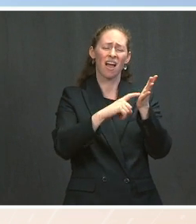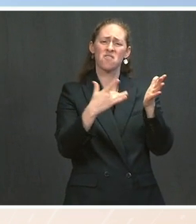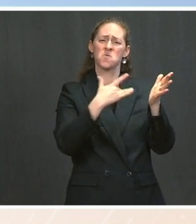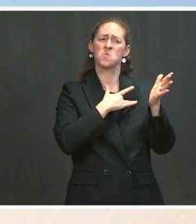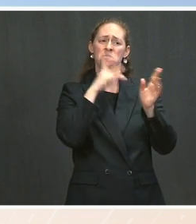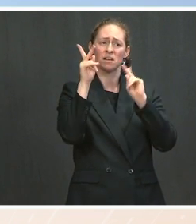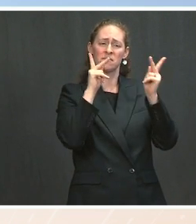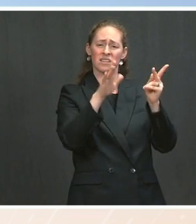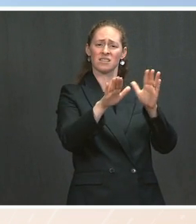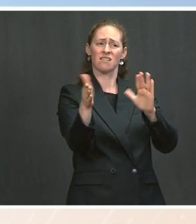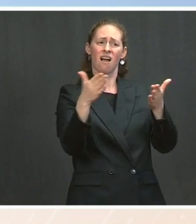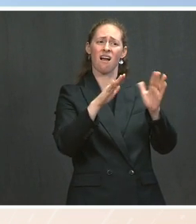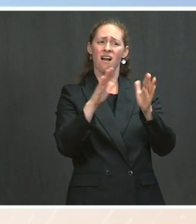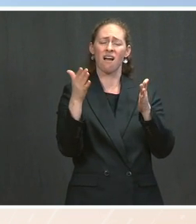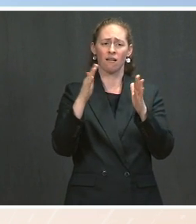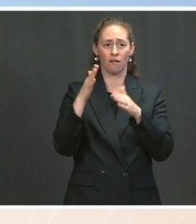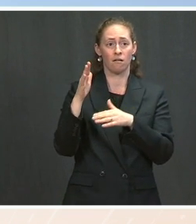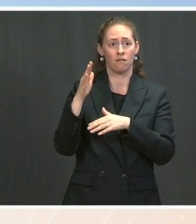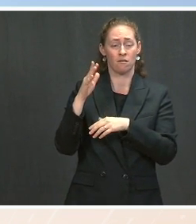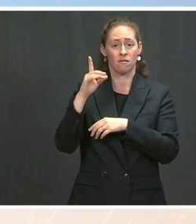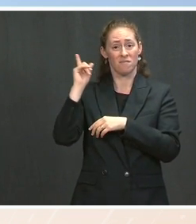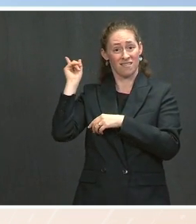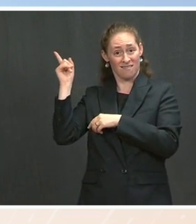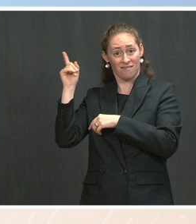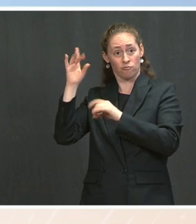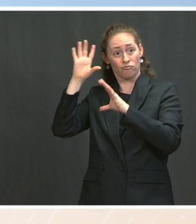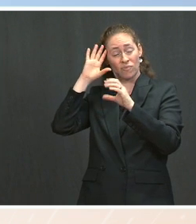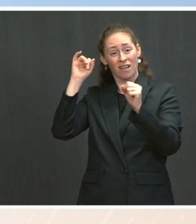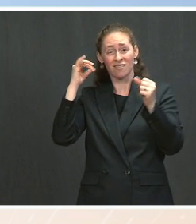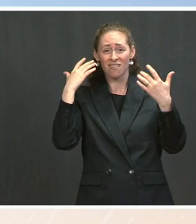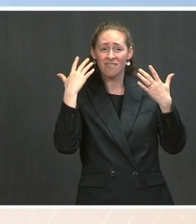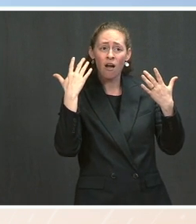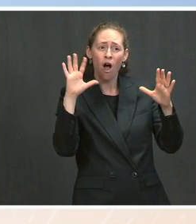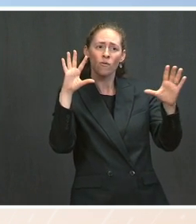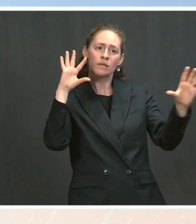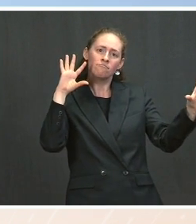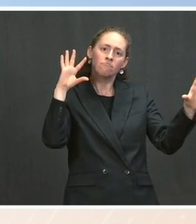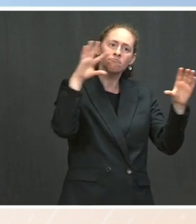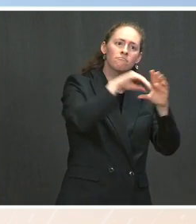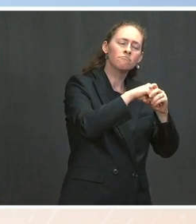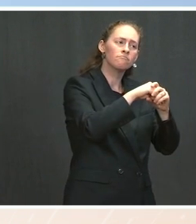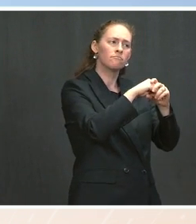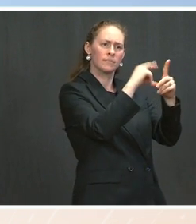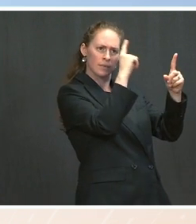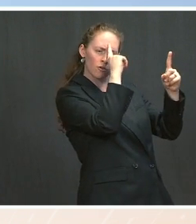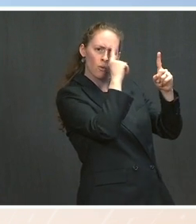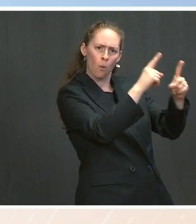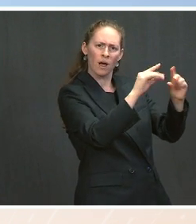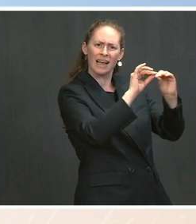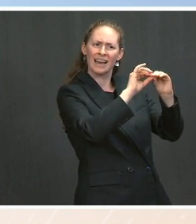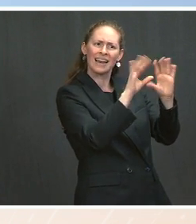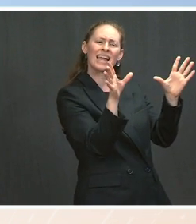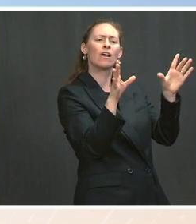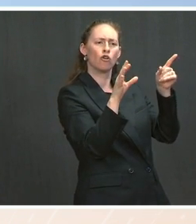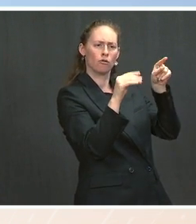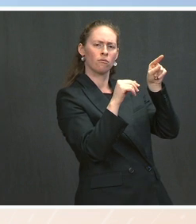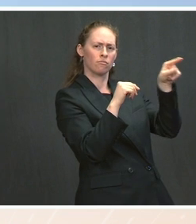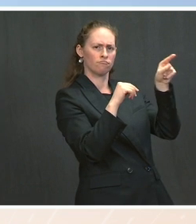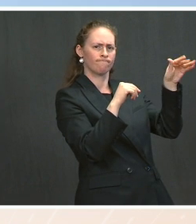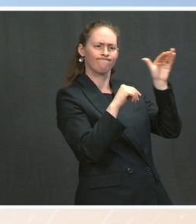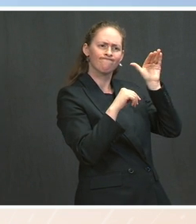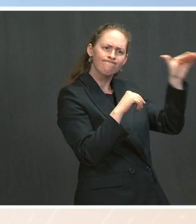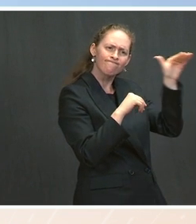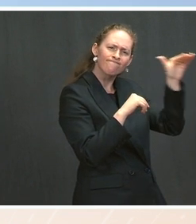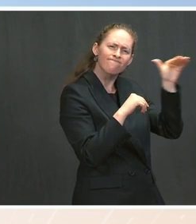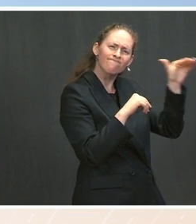his long relationships, the fact that he set a clear objective from the beginning that we were going to put out the